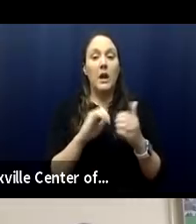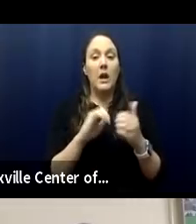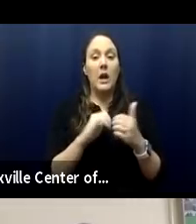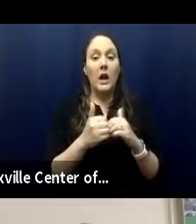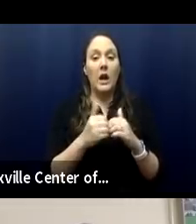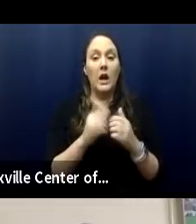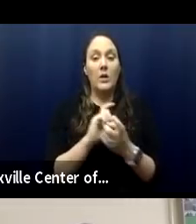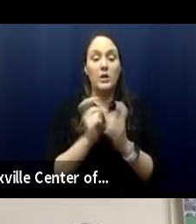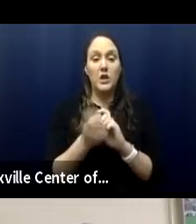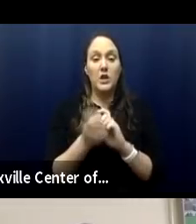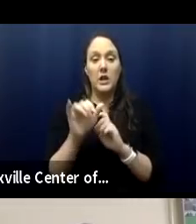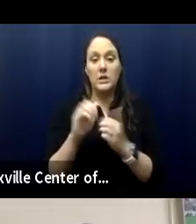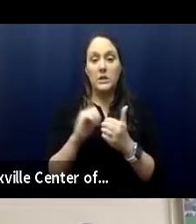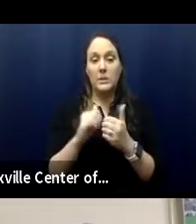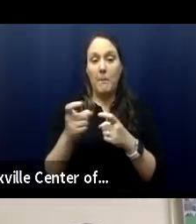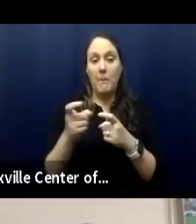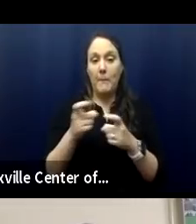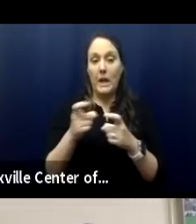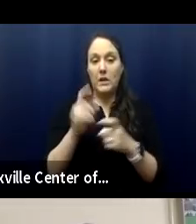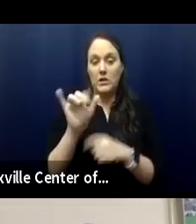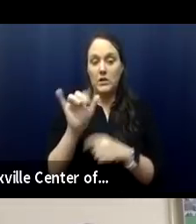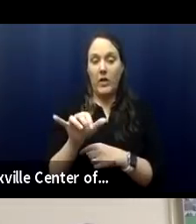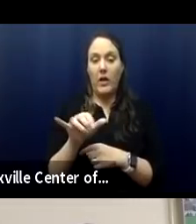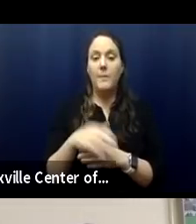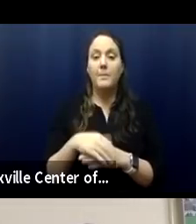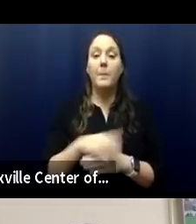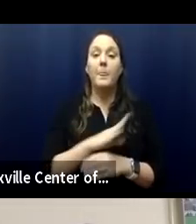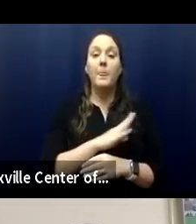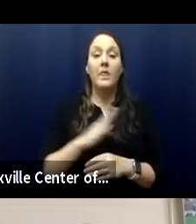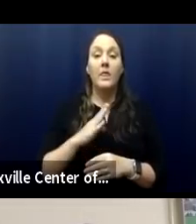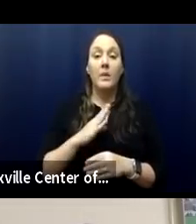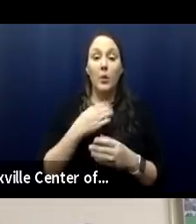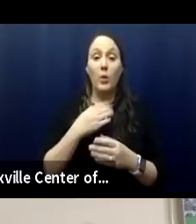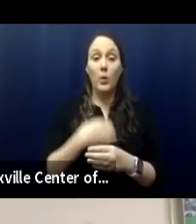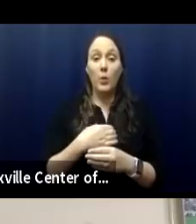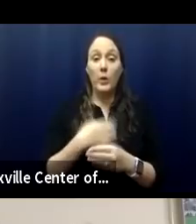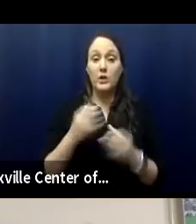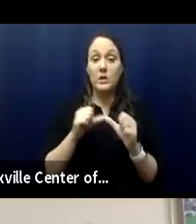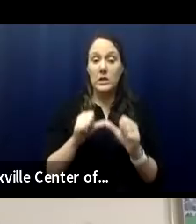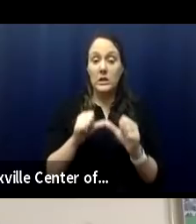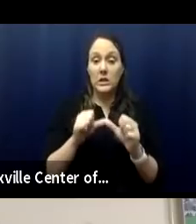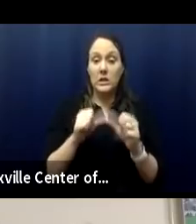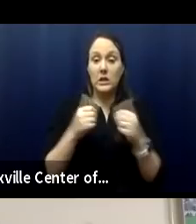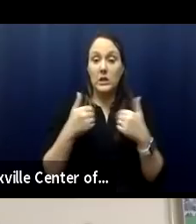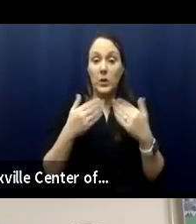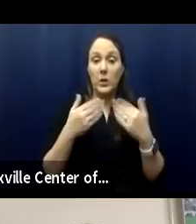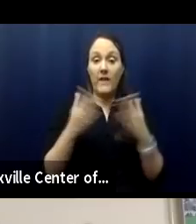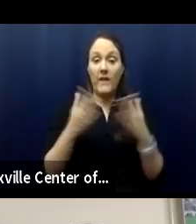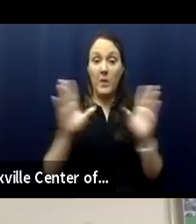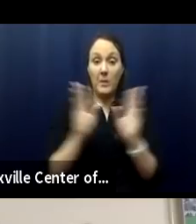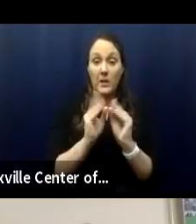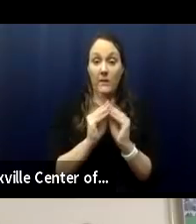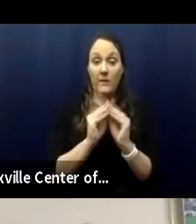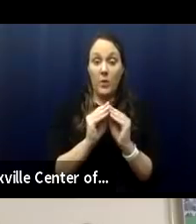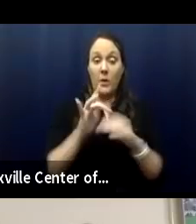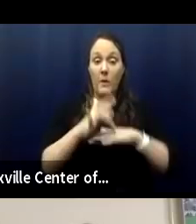that. So if the board wishes to continue to have public forum available at our